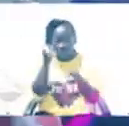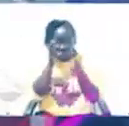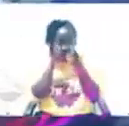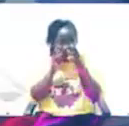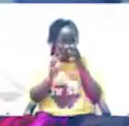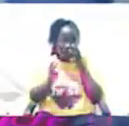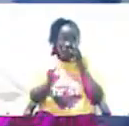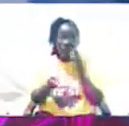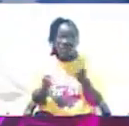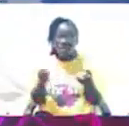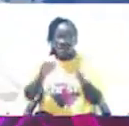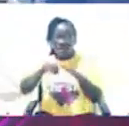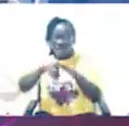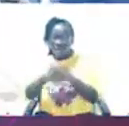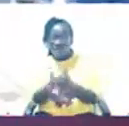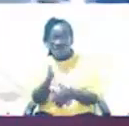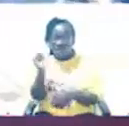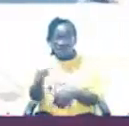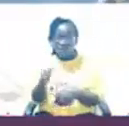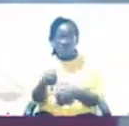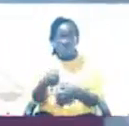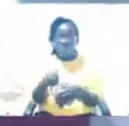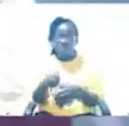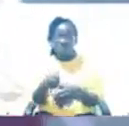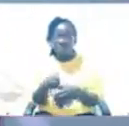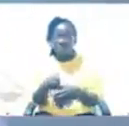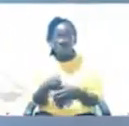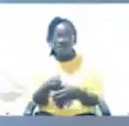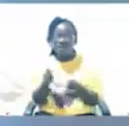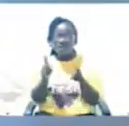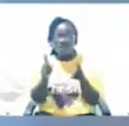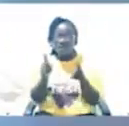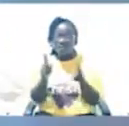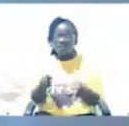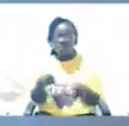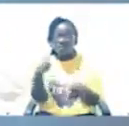that created the heavens and the earth weep?